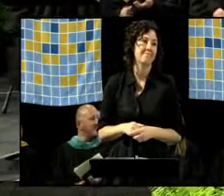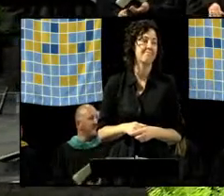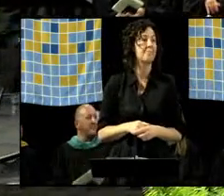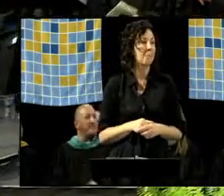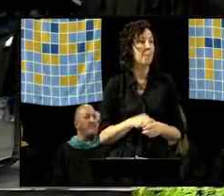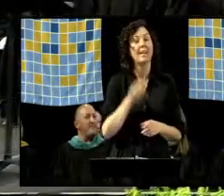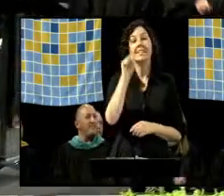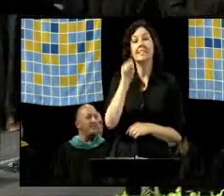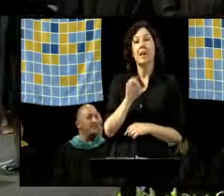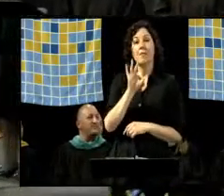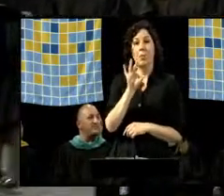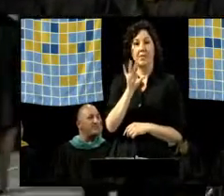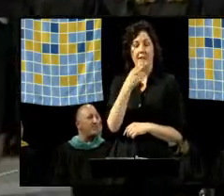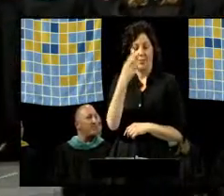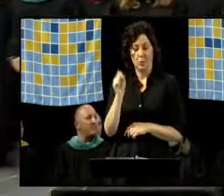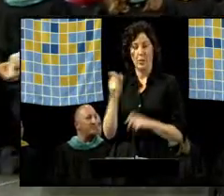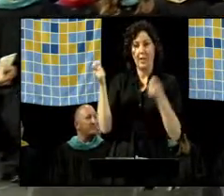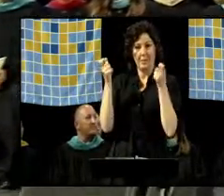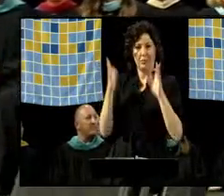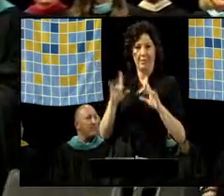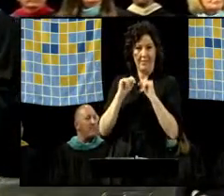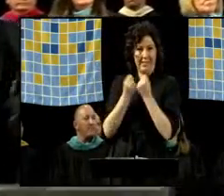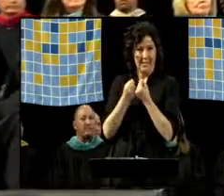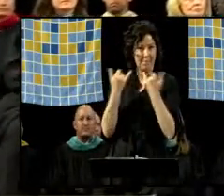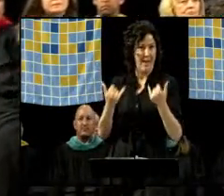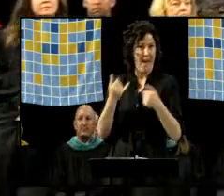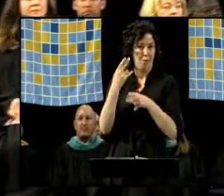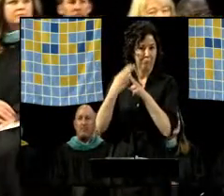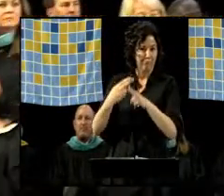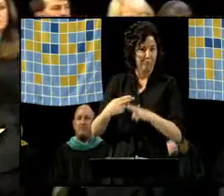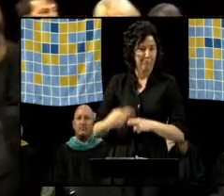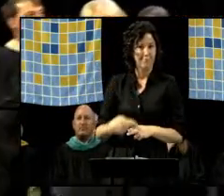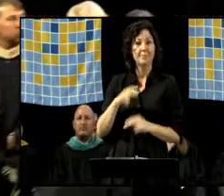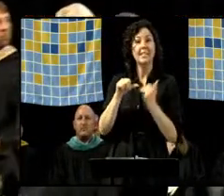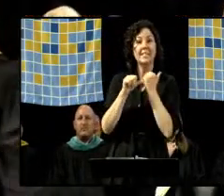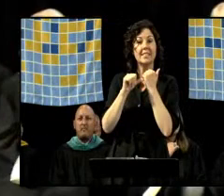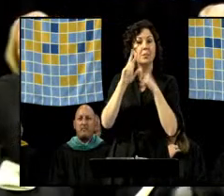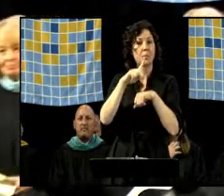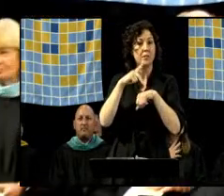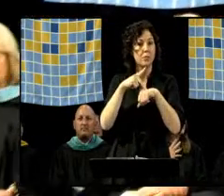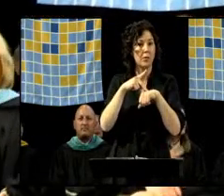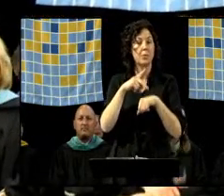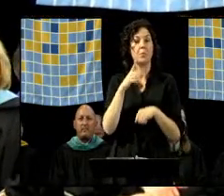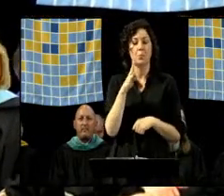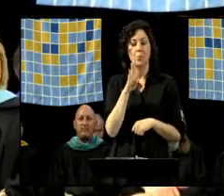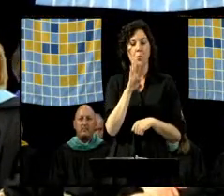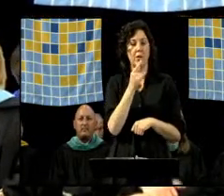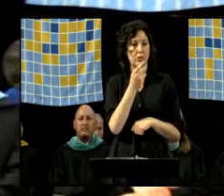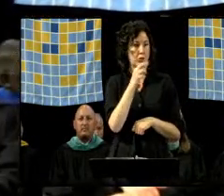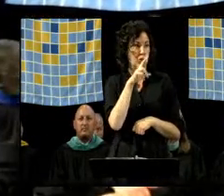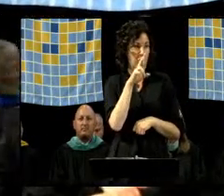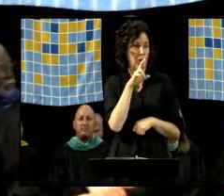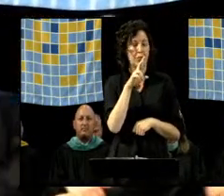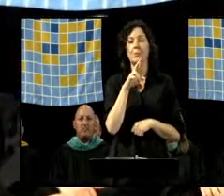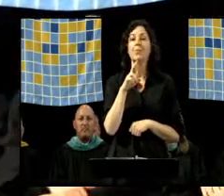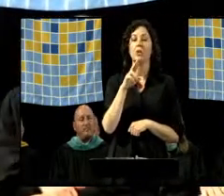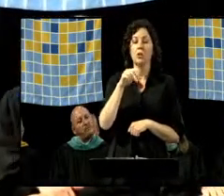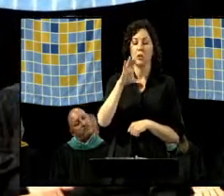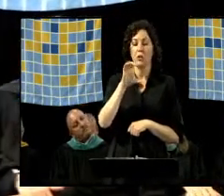South Florence High School Administrative Team. Assistant Principals, Mrs. Christy Bridger, Mrs. Christian